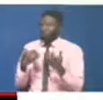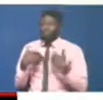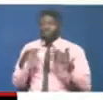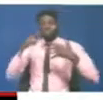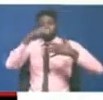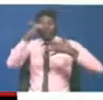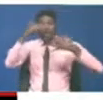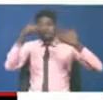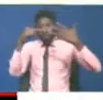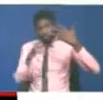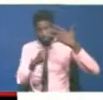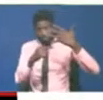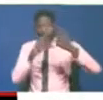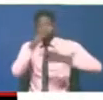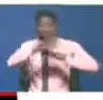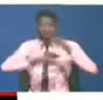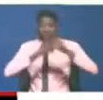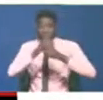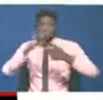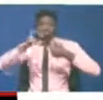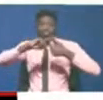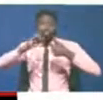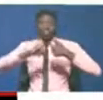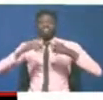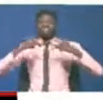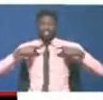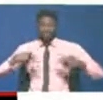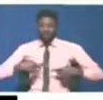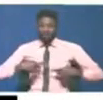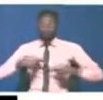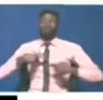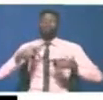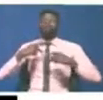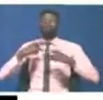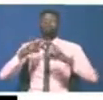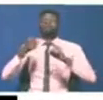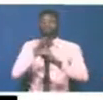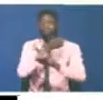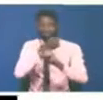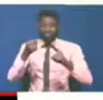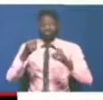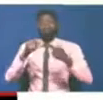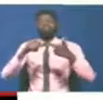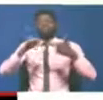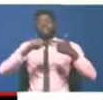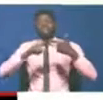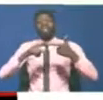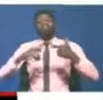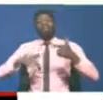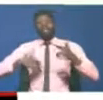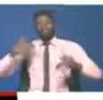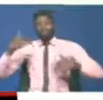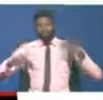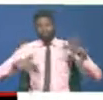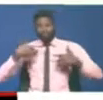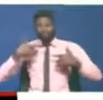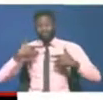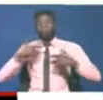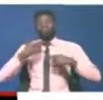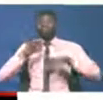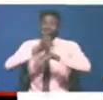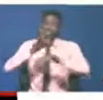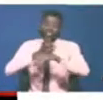abuse. We have physical abuse, we have emotional abuse, we have financial abuse, we have sexual